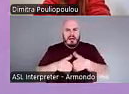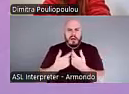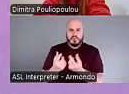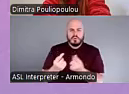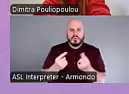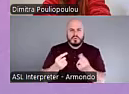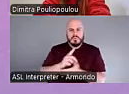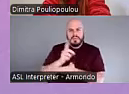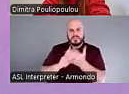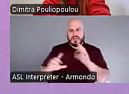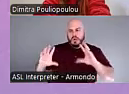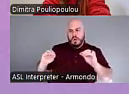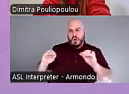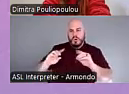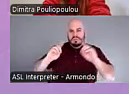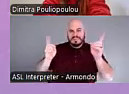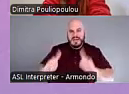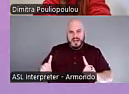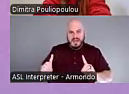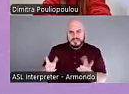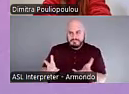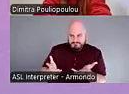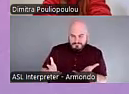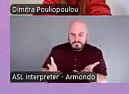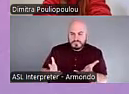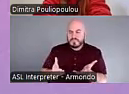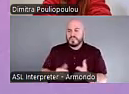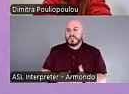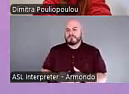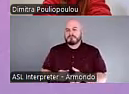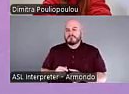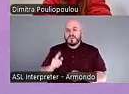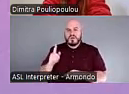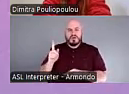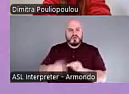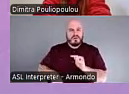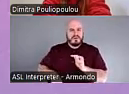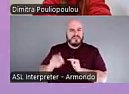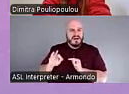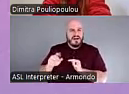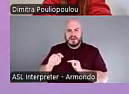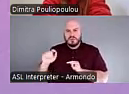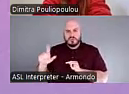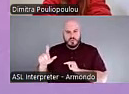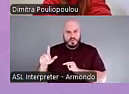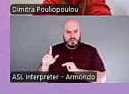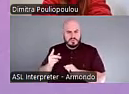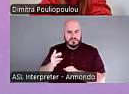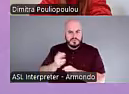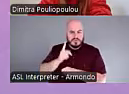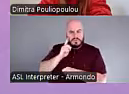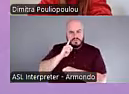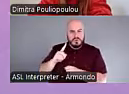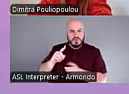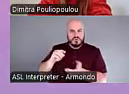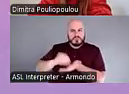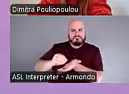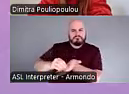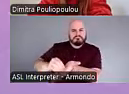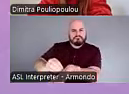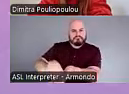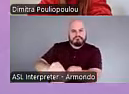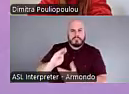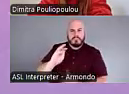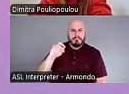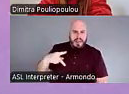co-design, we couldn't find a tool that we could use to map the process.